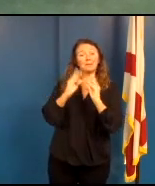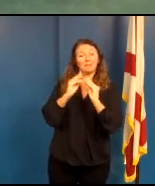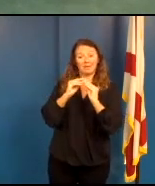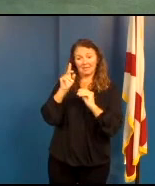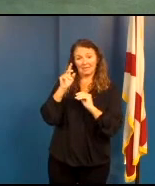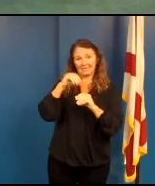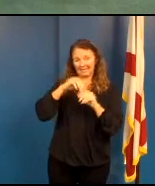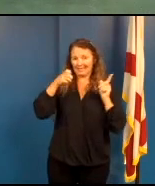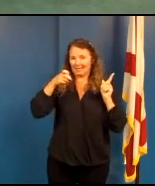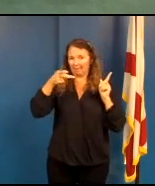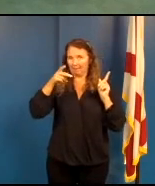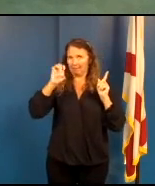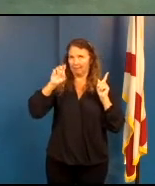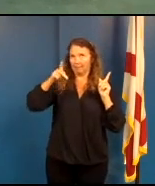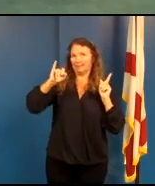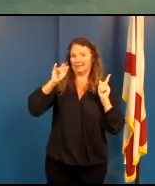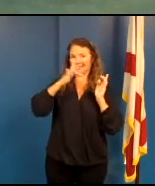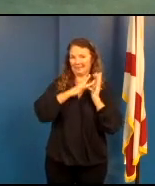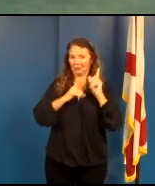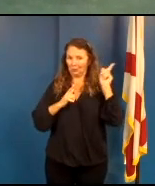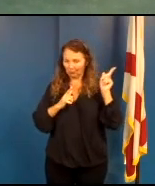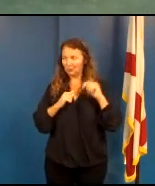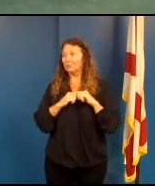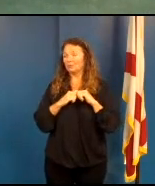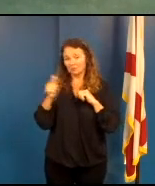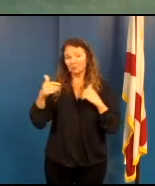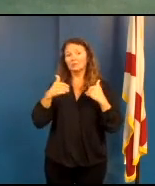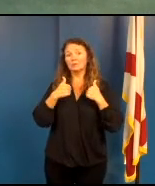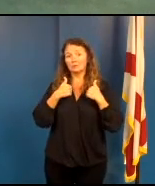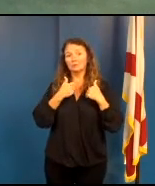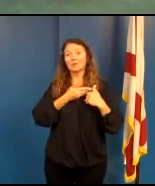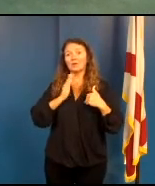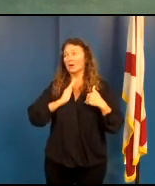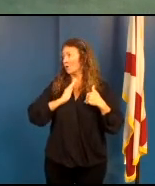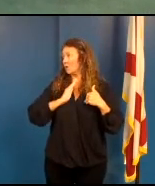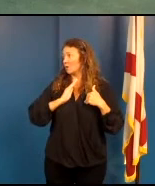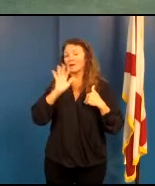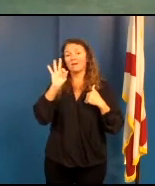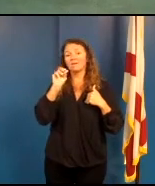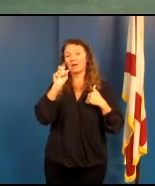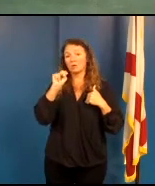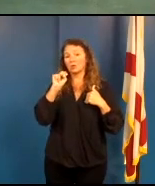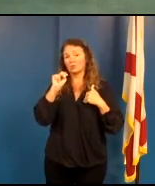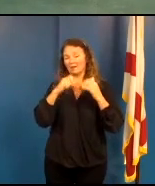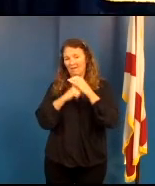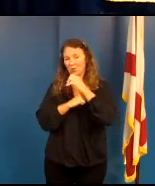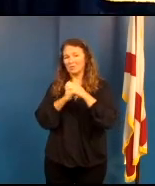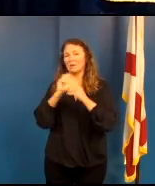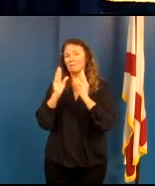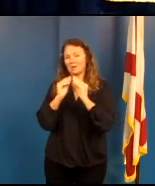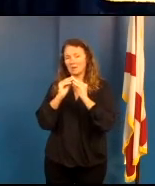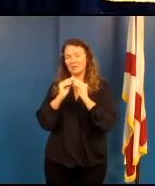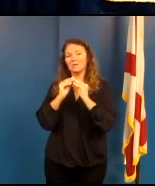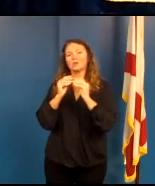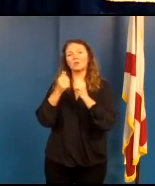the Epicenter. And we do have our foundation meeting for the launch of our campaign with